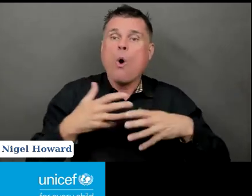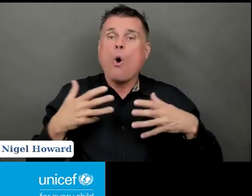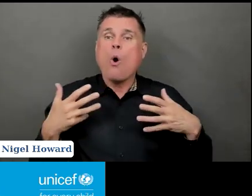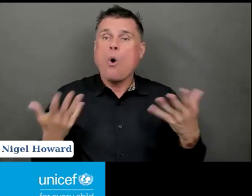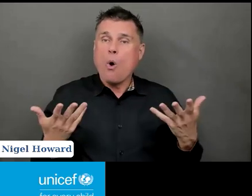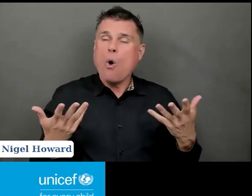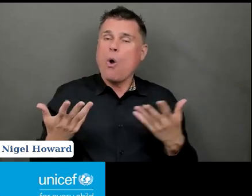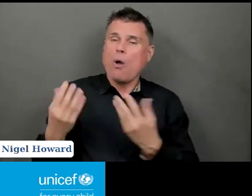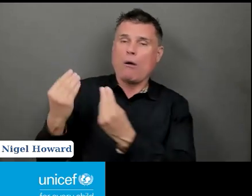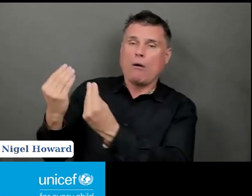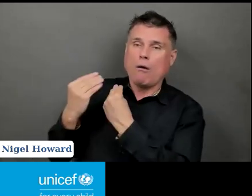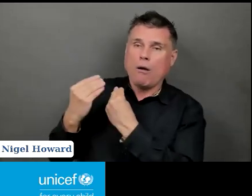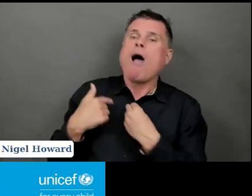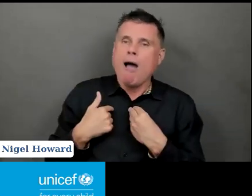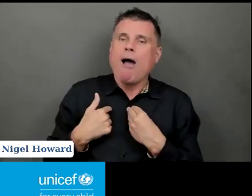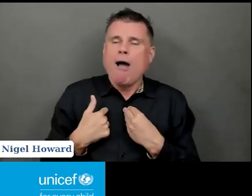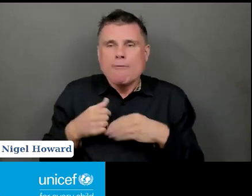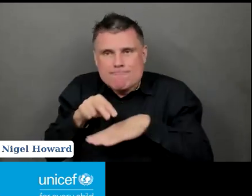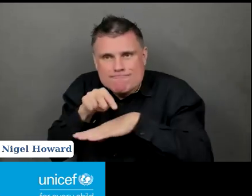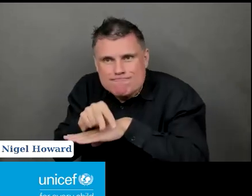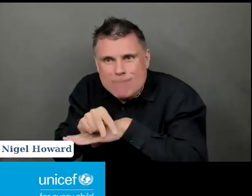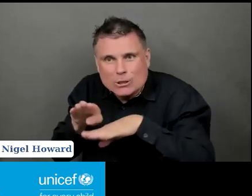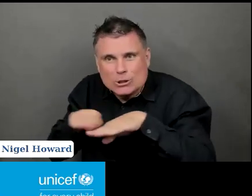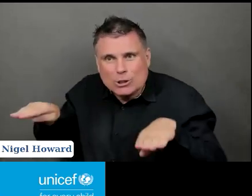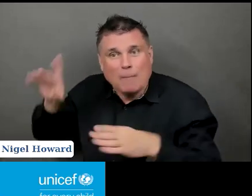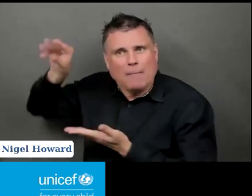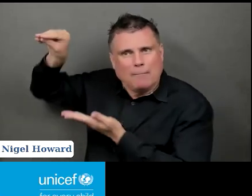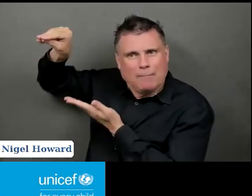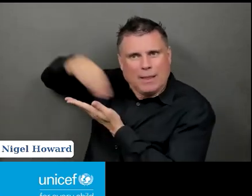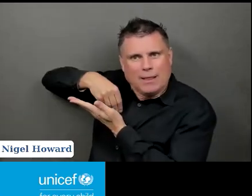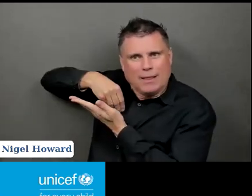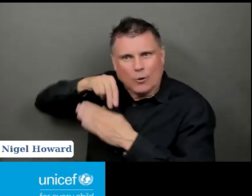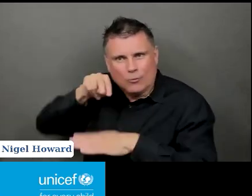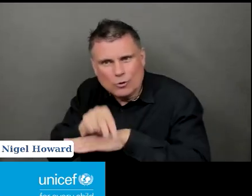care givers are paid on public works